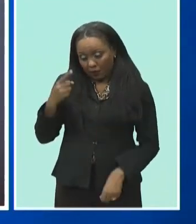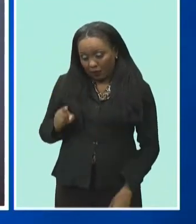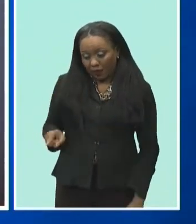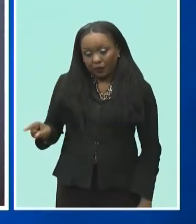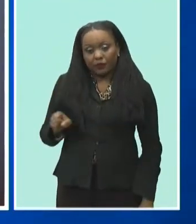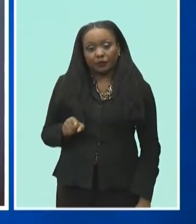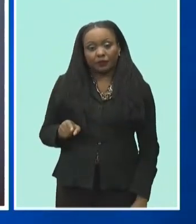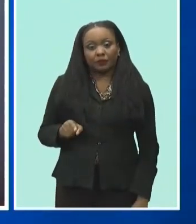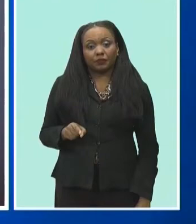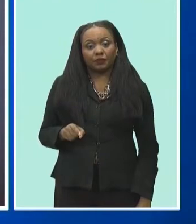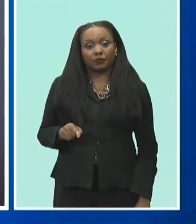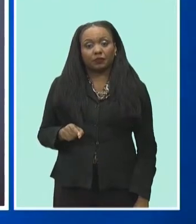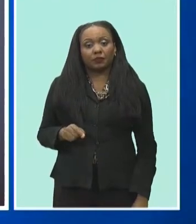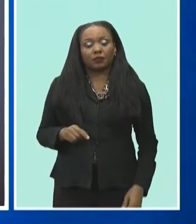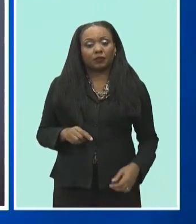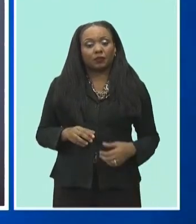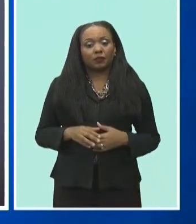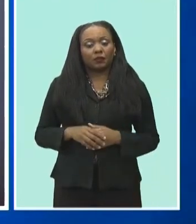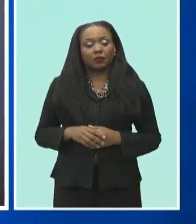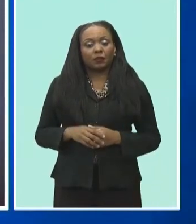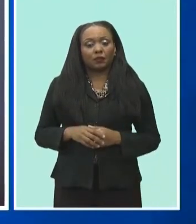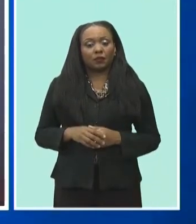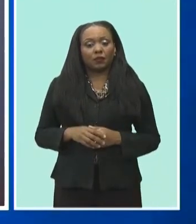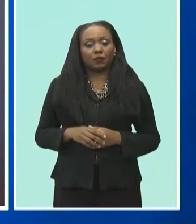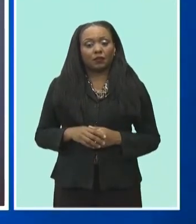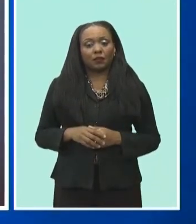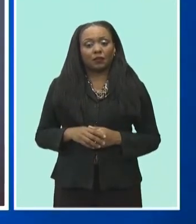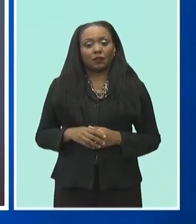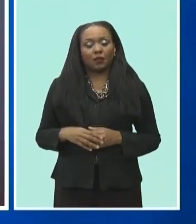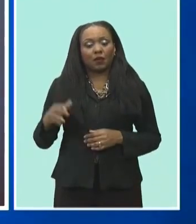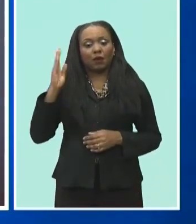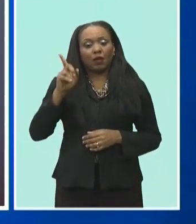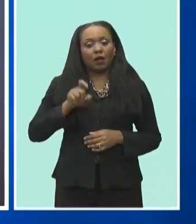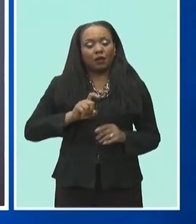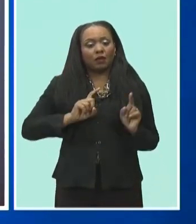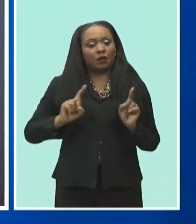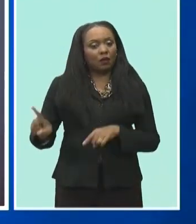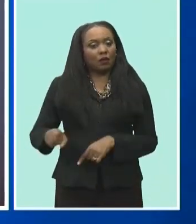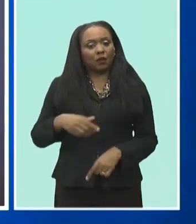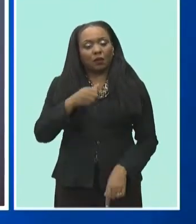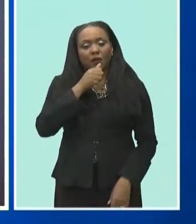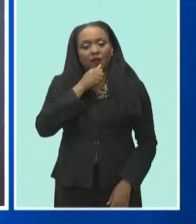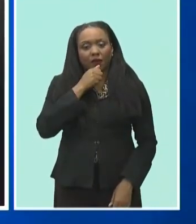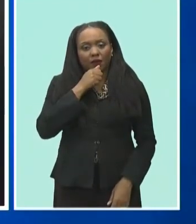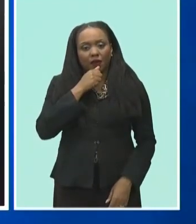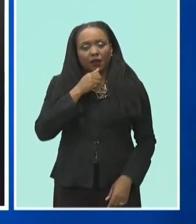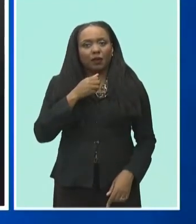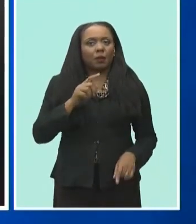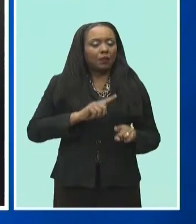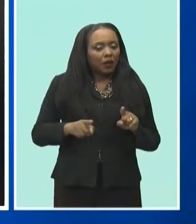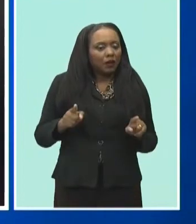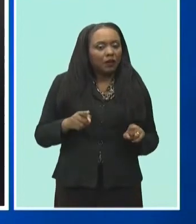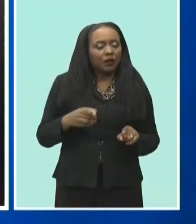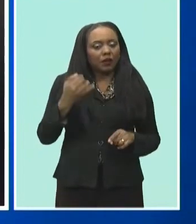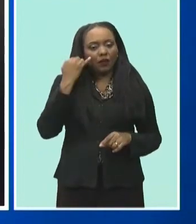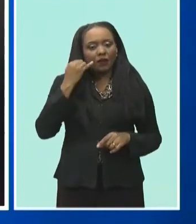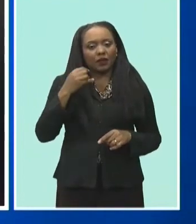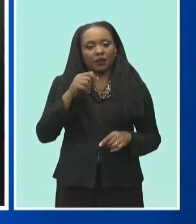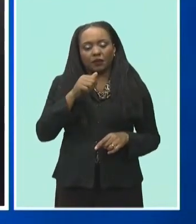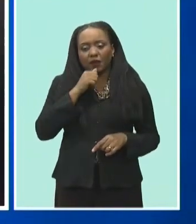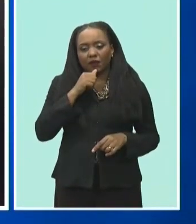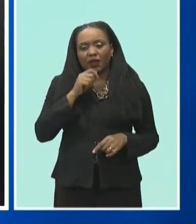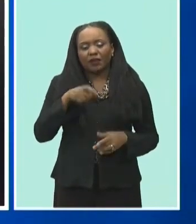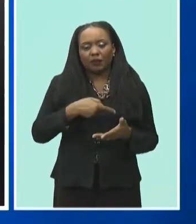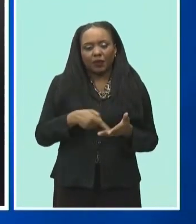And other than that, they will have to go to some private medical. So they'll have to pay? Yes, and they will have to Education? pay.